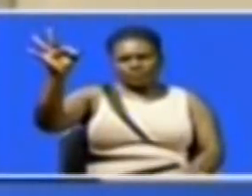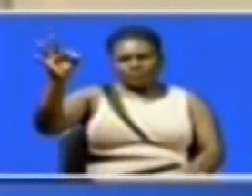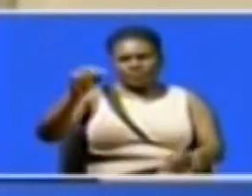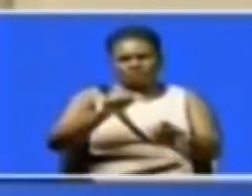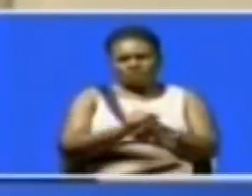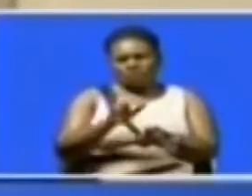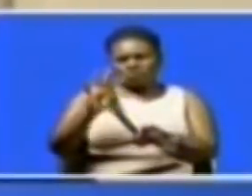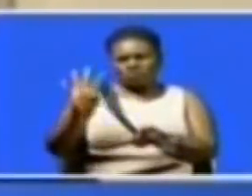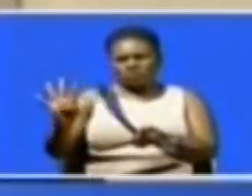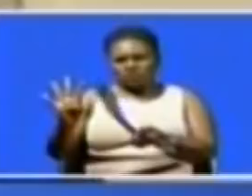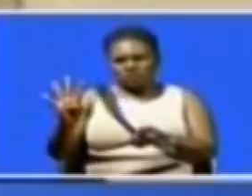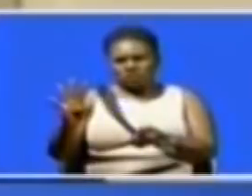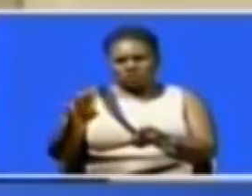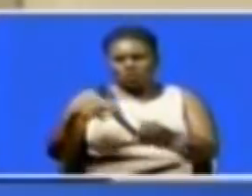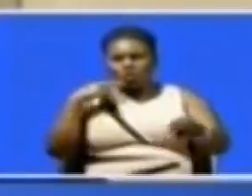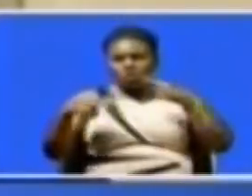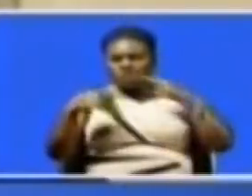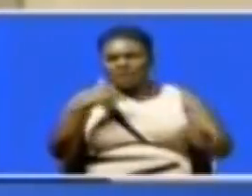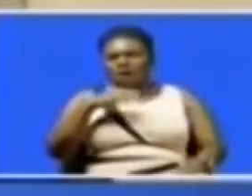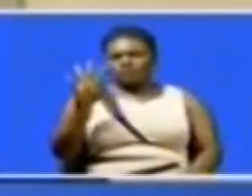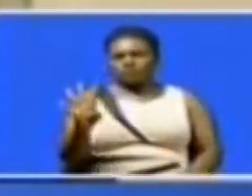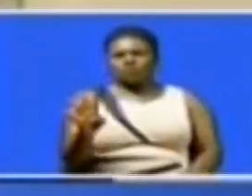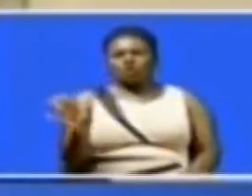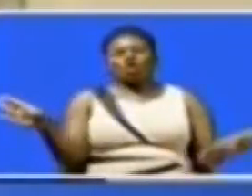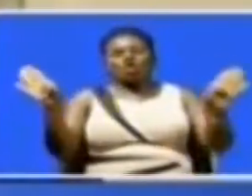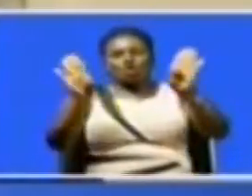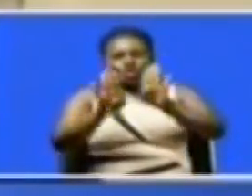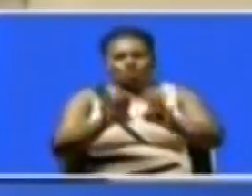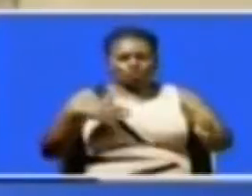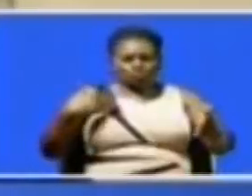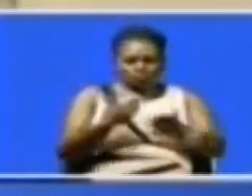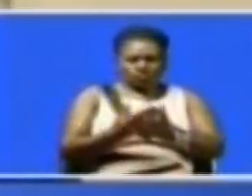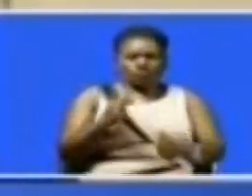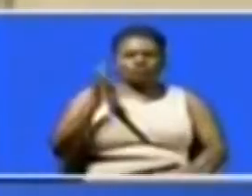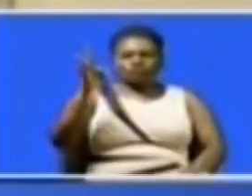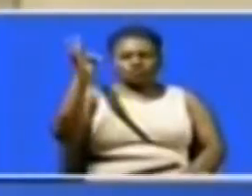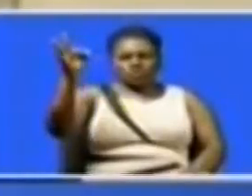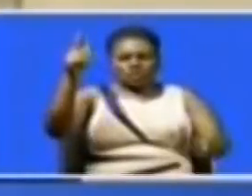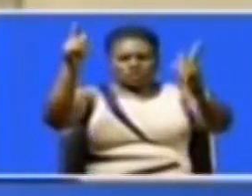14 Riverside Complex and Dusit D2 Hotel are currently closed until further notice.